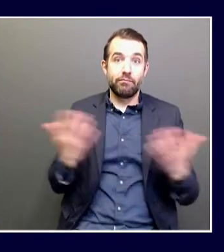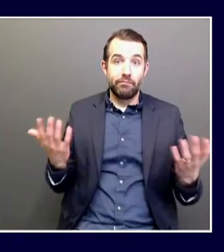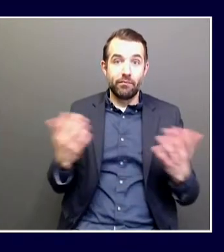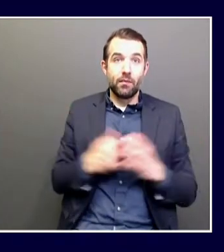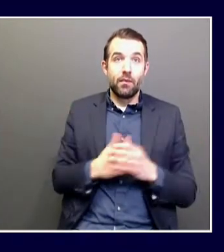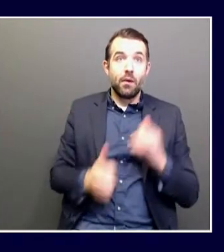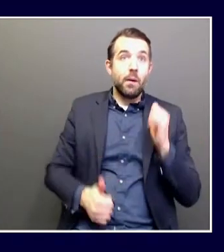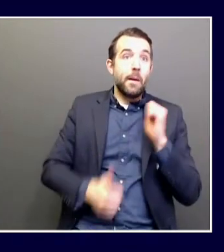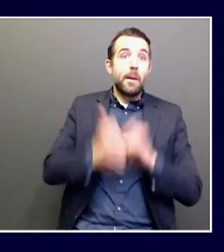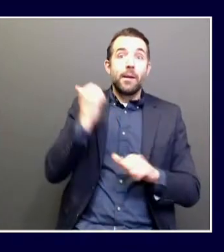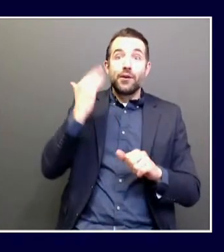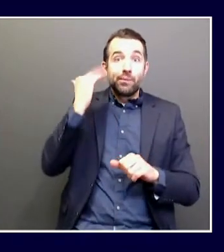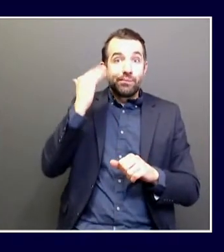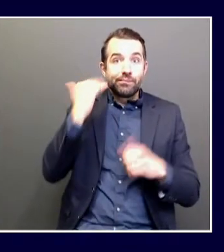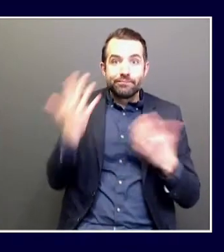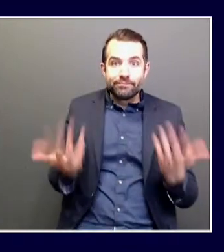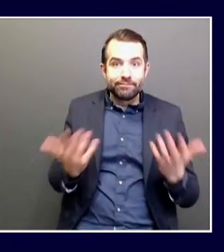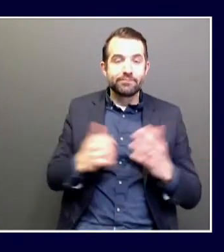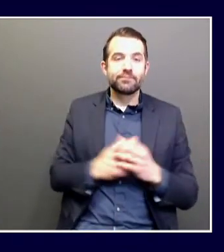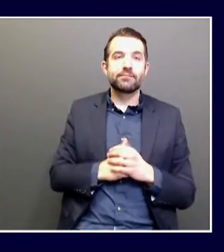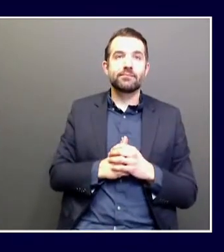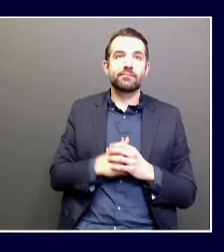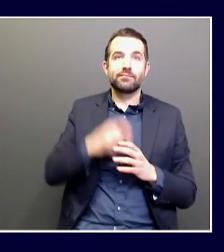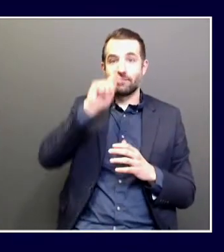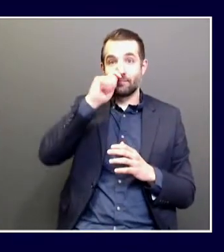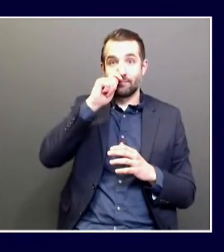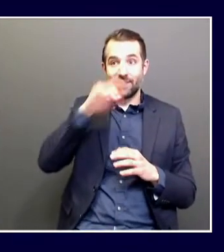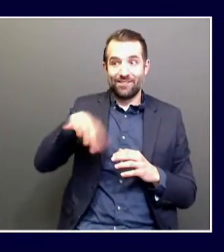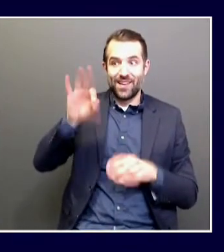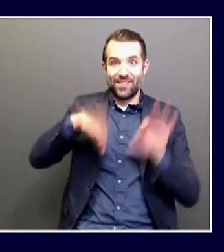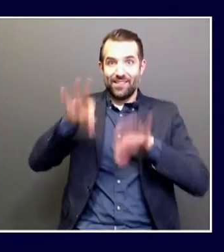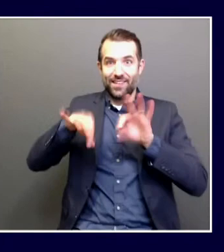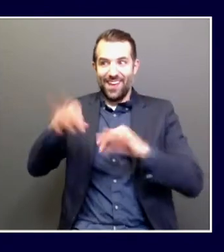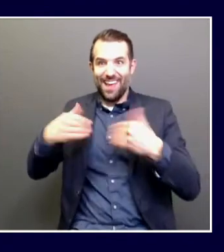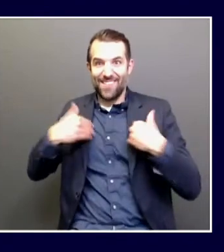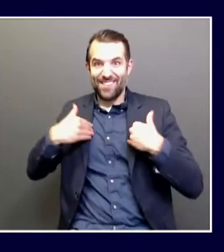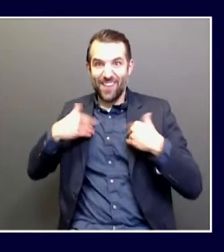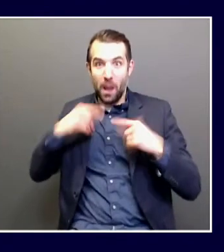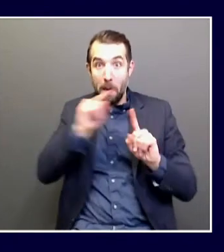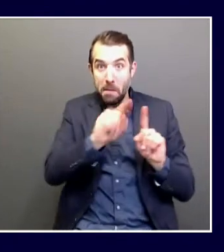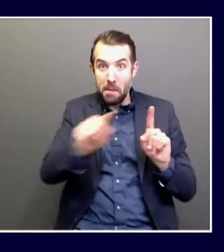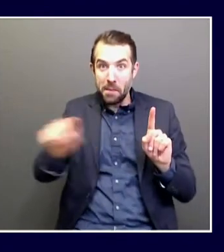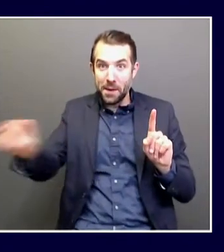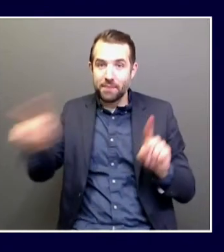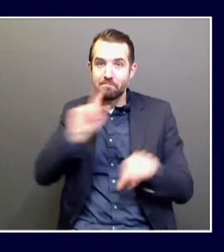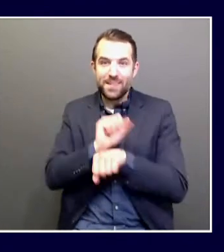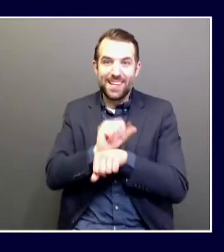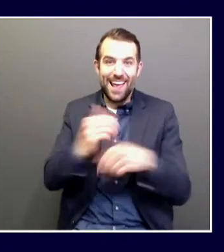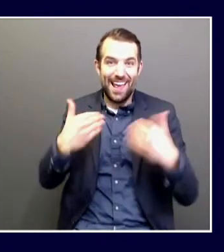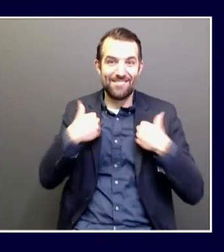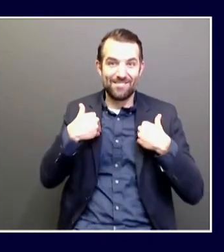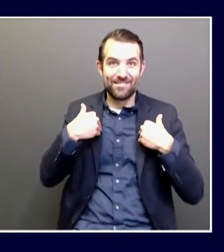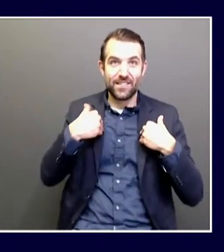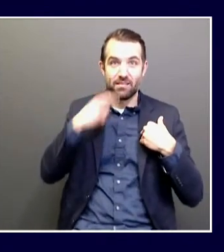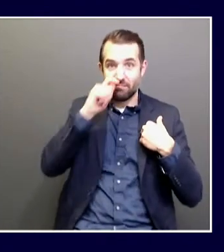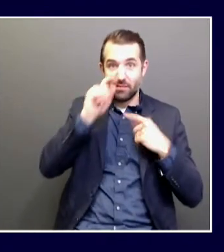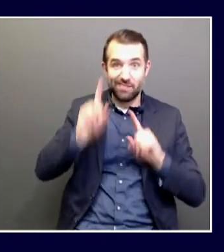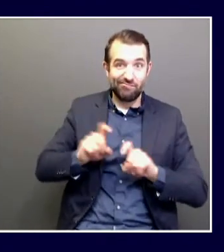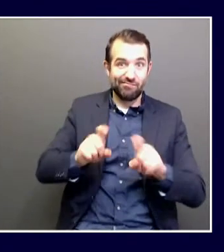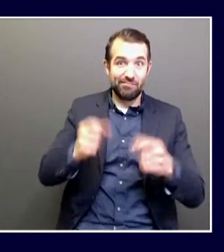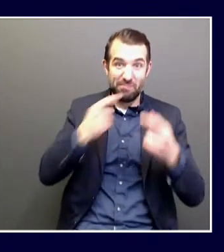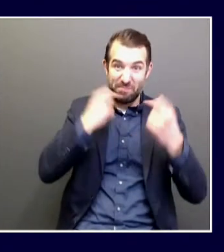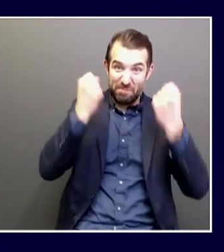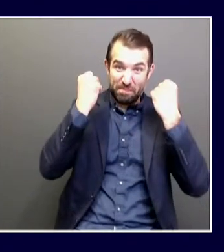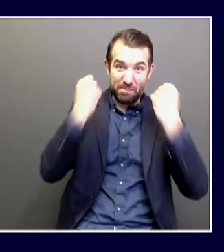by more positive results, not a contraction in the amount of testing. Every single day in the past several days,